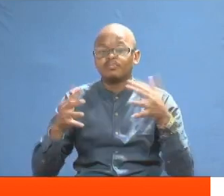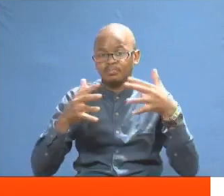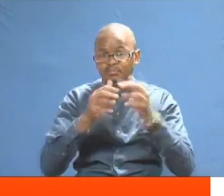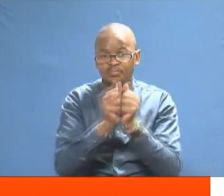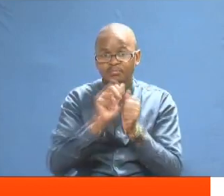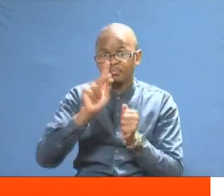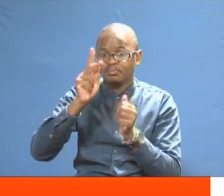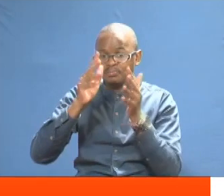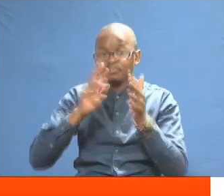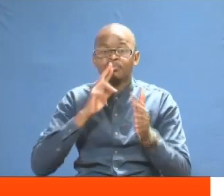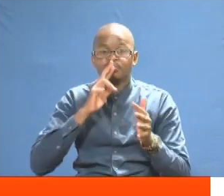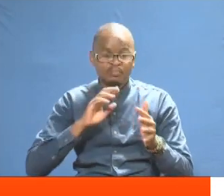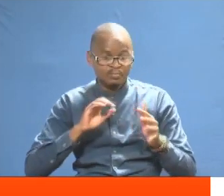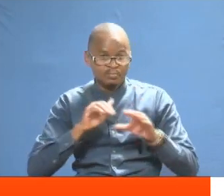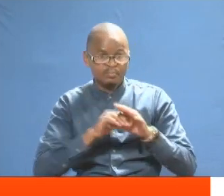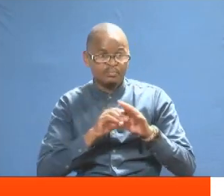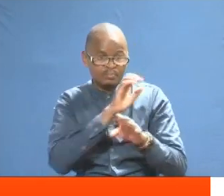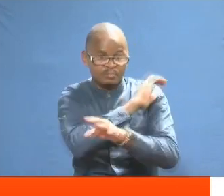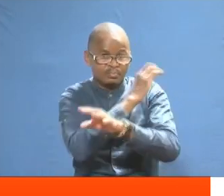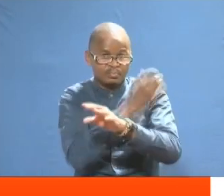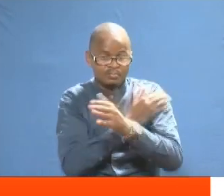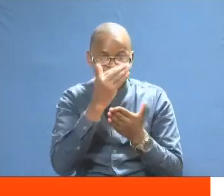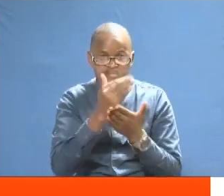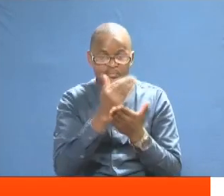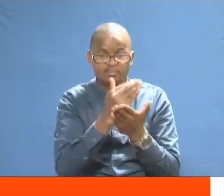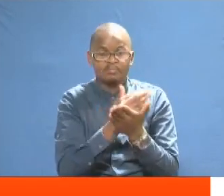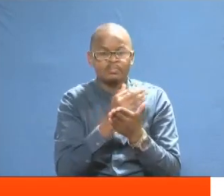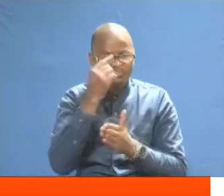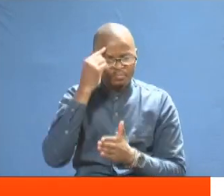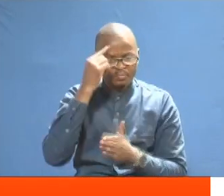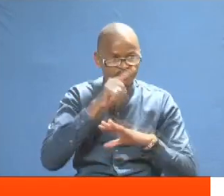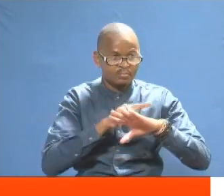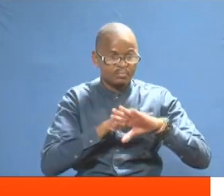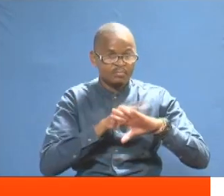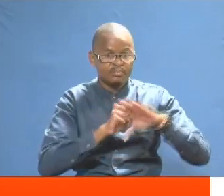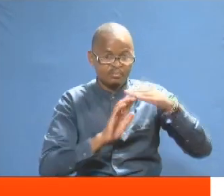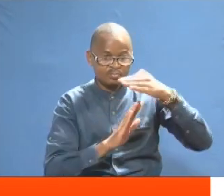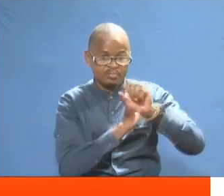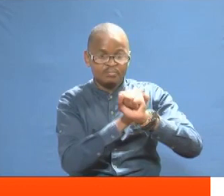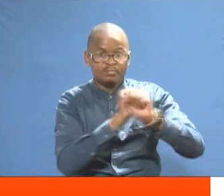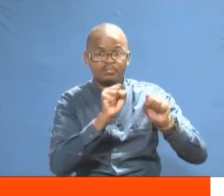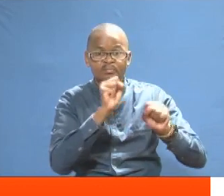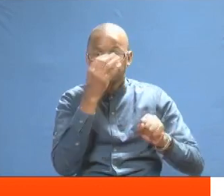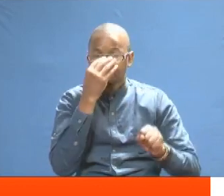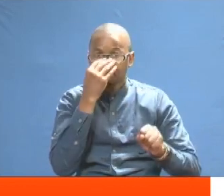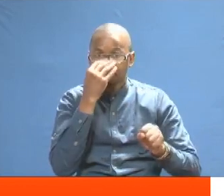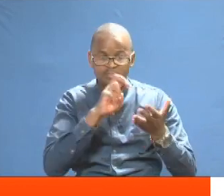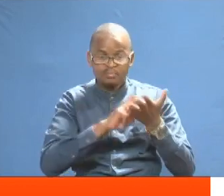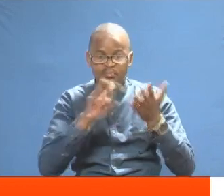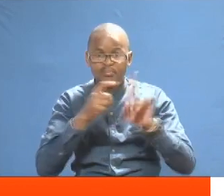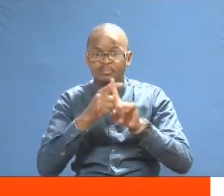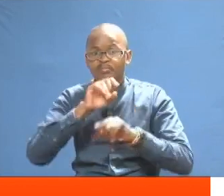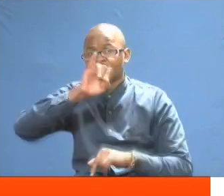engaging with Kenyans wherever we are in empowerment programs or whenever we attend functions. Do you think it's time for Deputy President William Ruto to resign